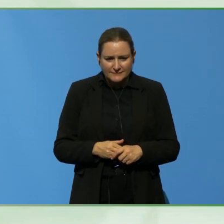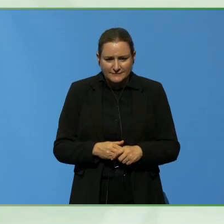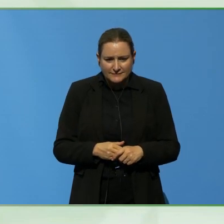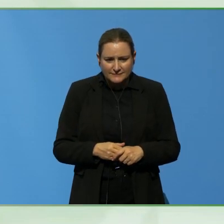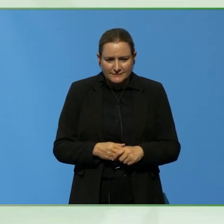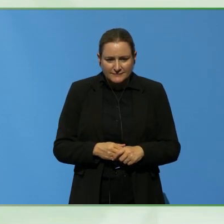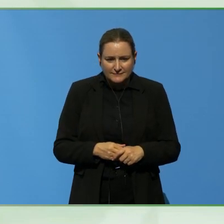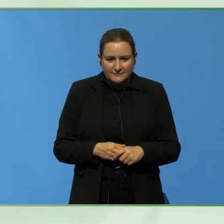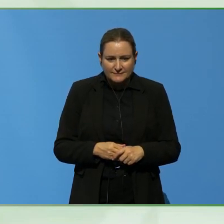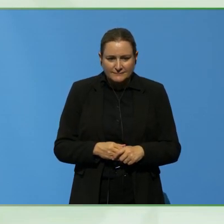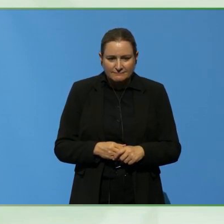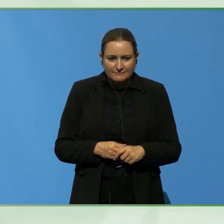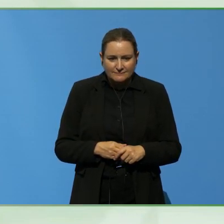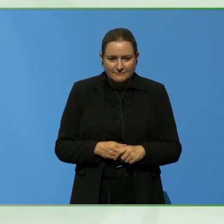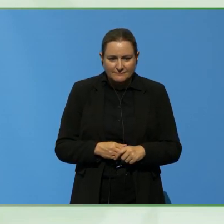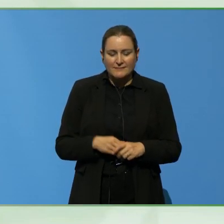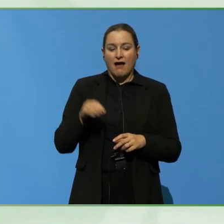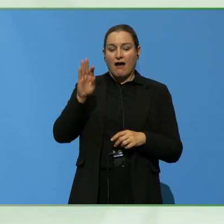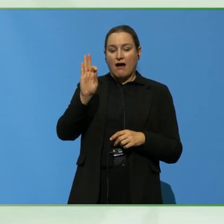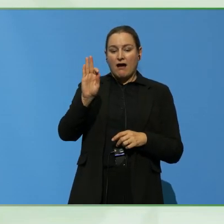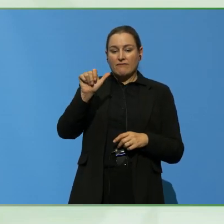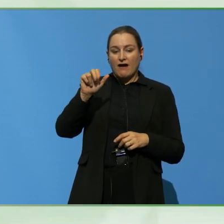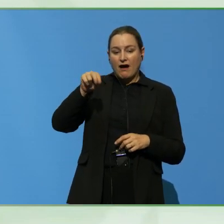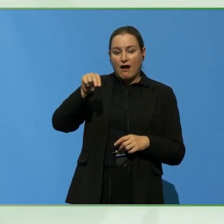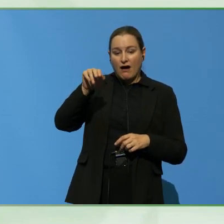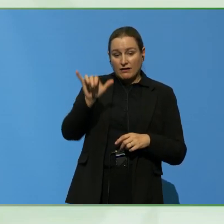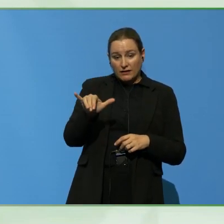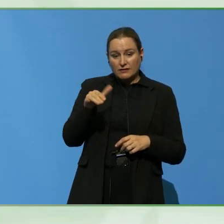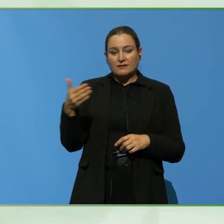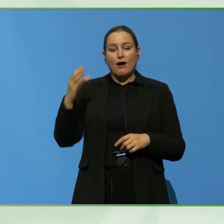we are exactly a hub, a new